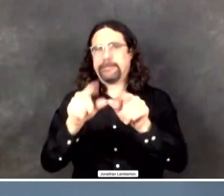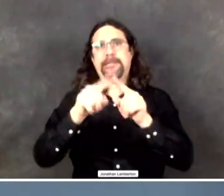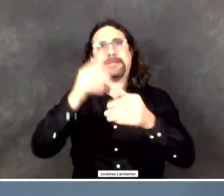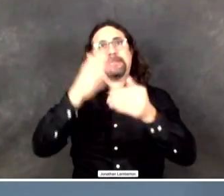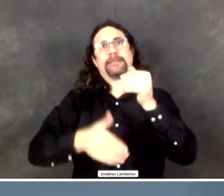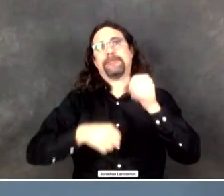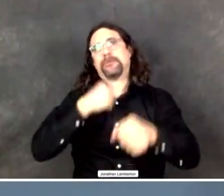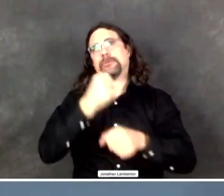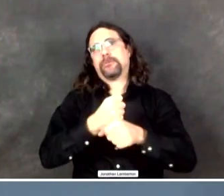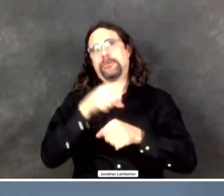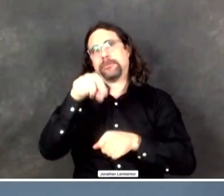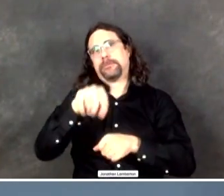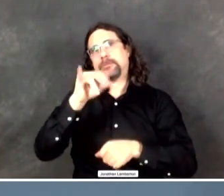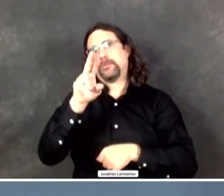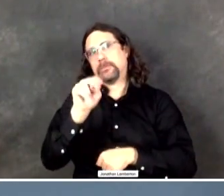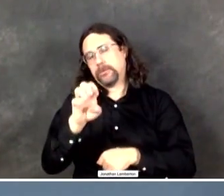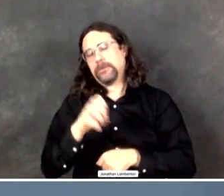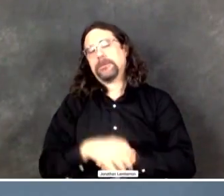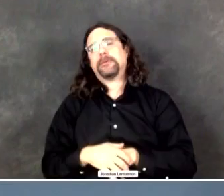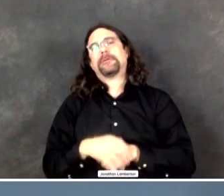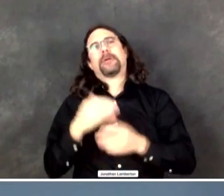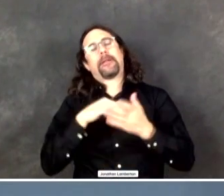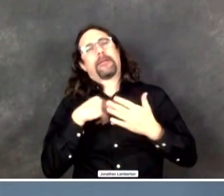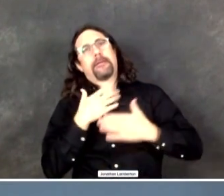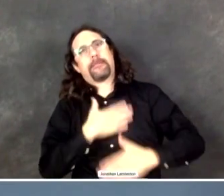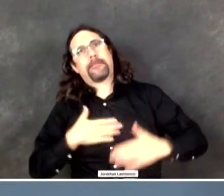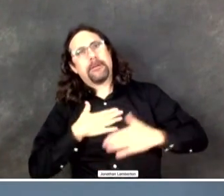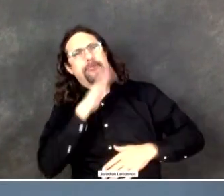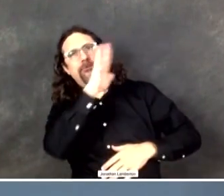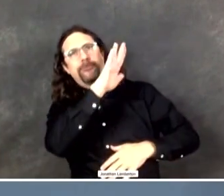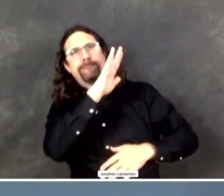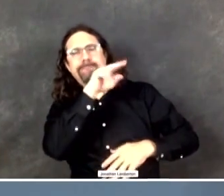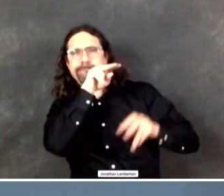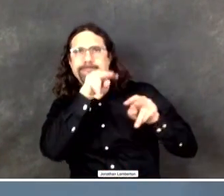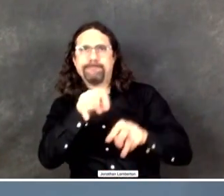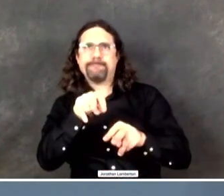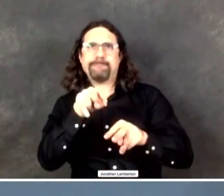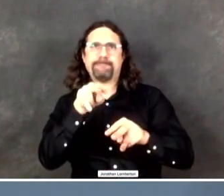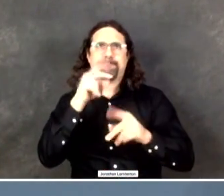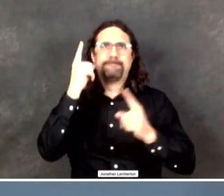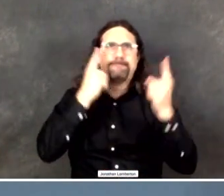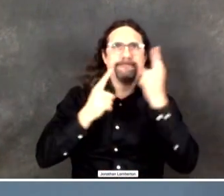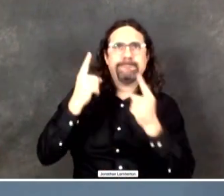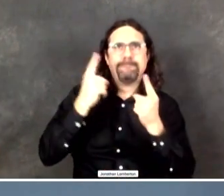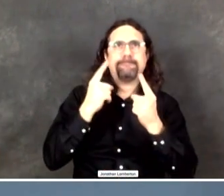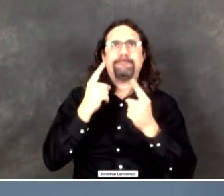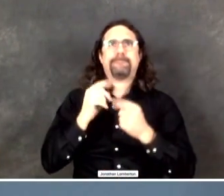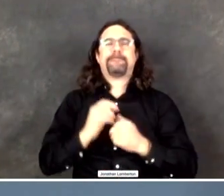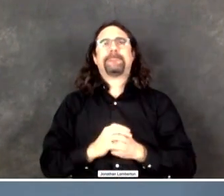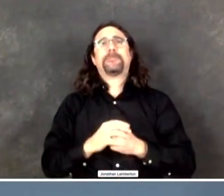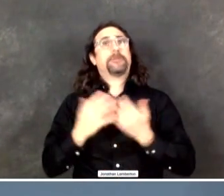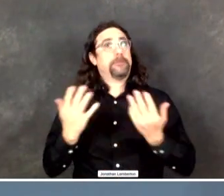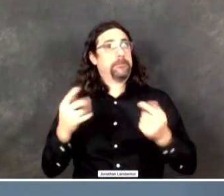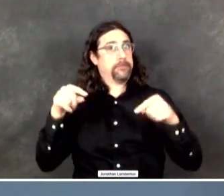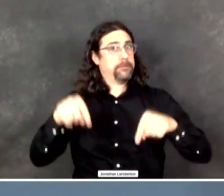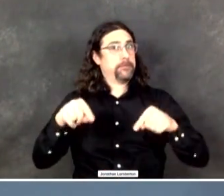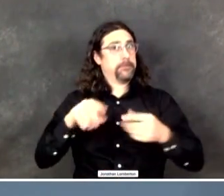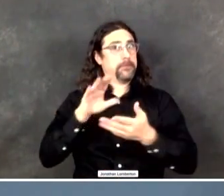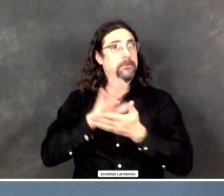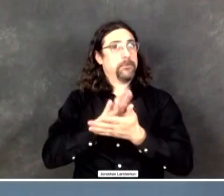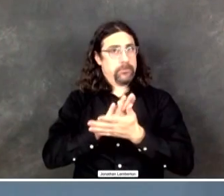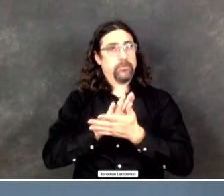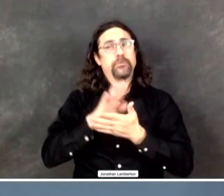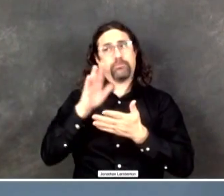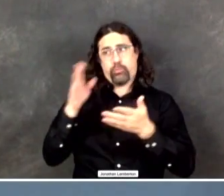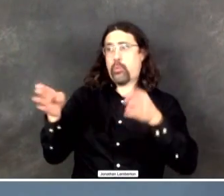remain in session because of our teachers and our administrators, and the learning continues. We just